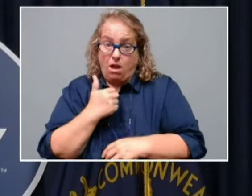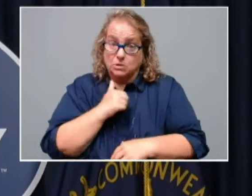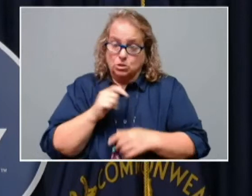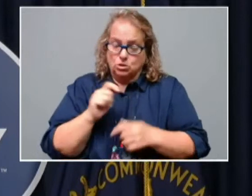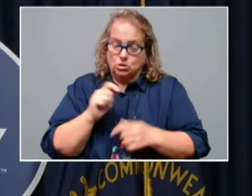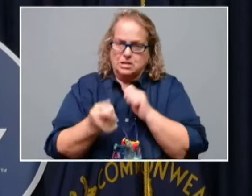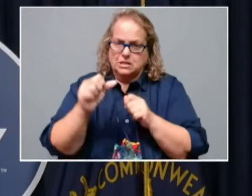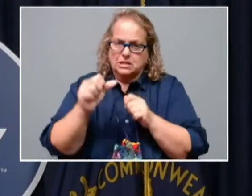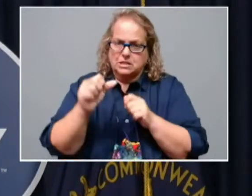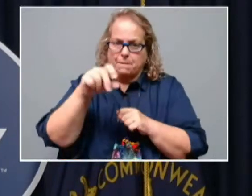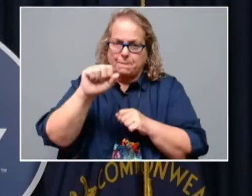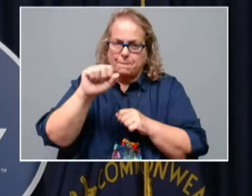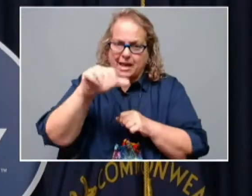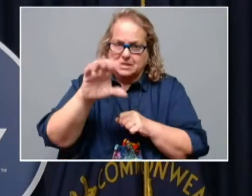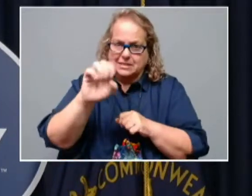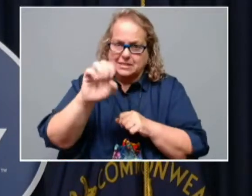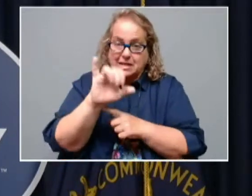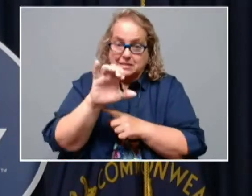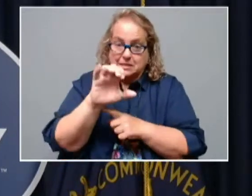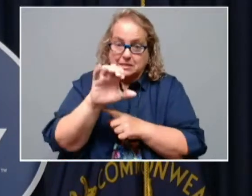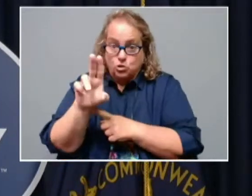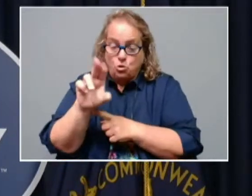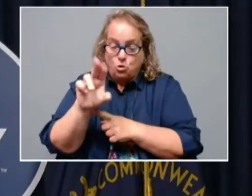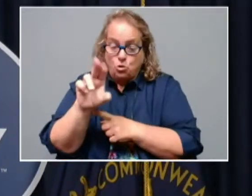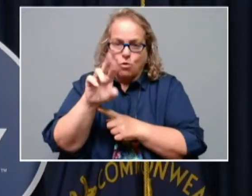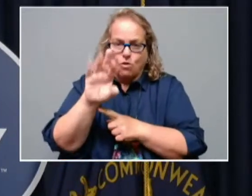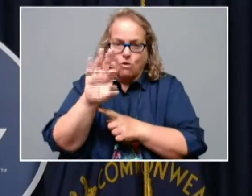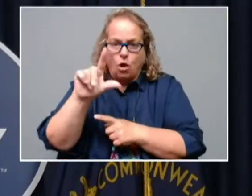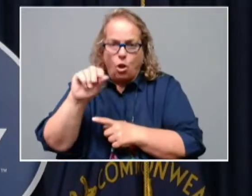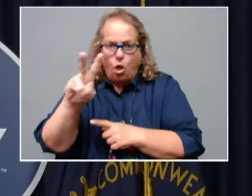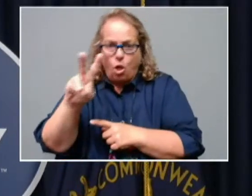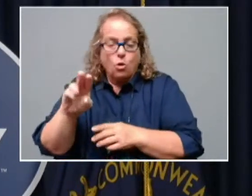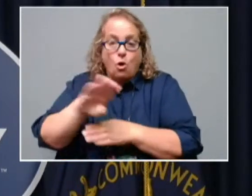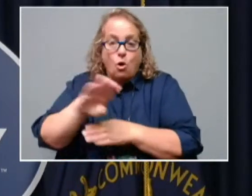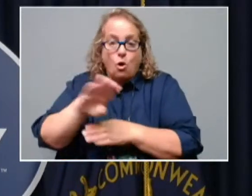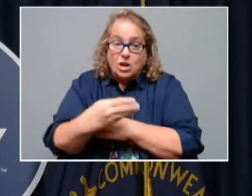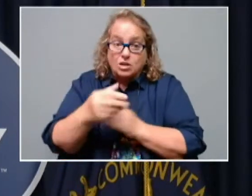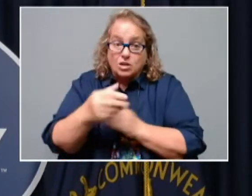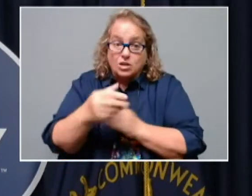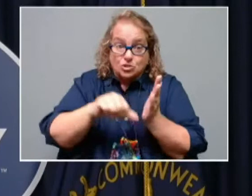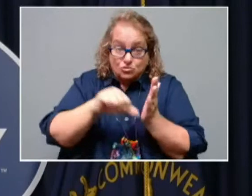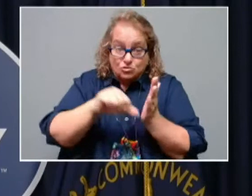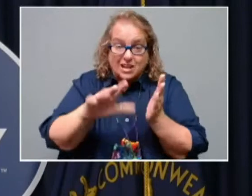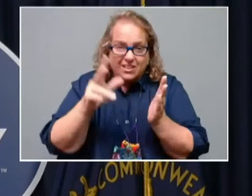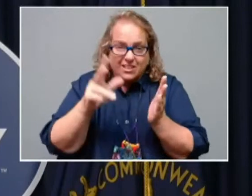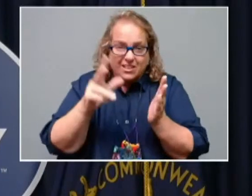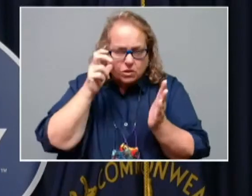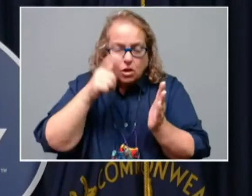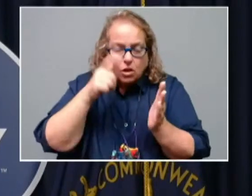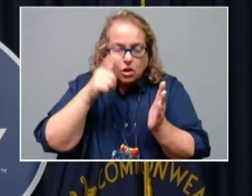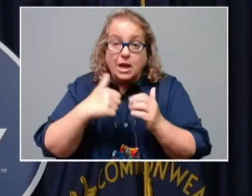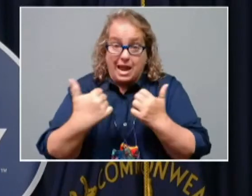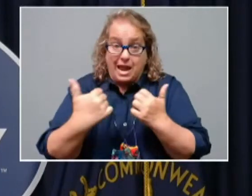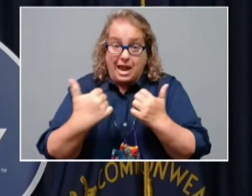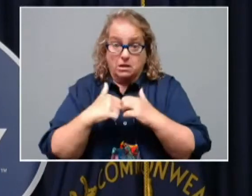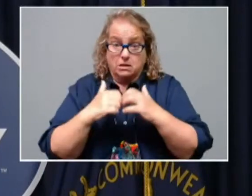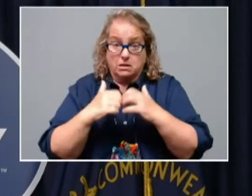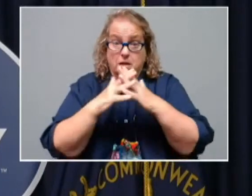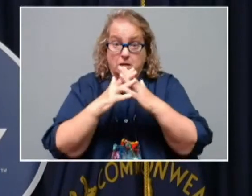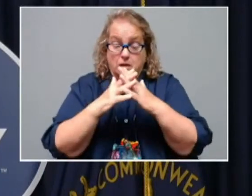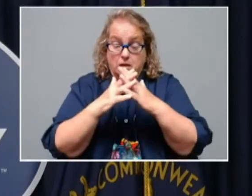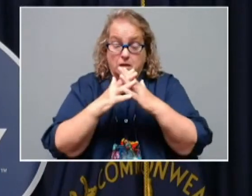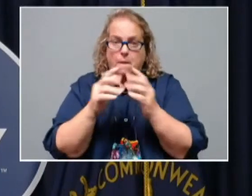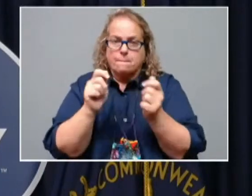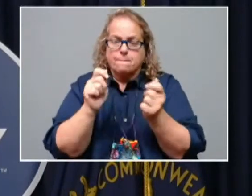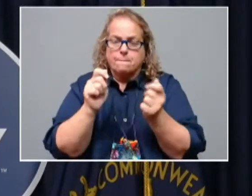overflow. They're discontinuing overnight surgeries, and they are implementing, I want you to hear this term, modified disaster mode, except for at